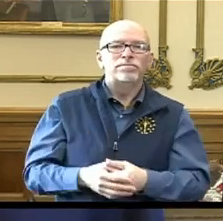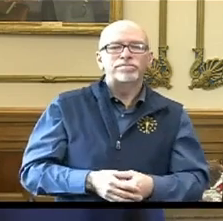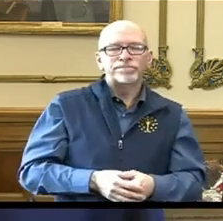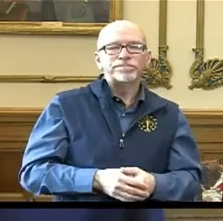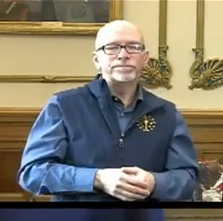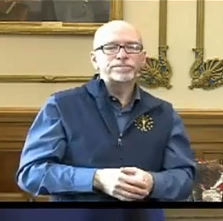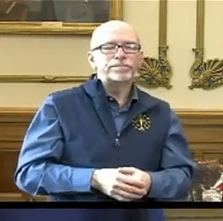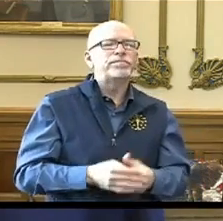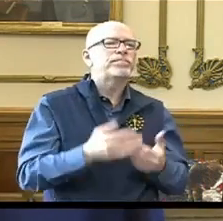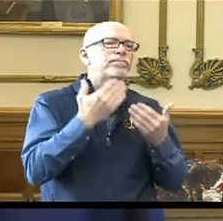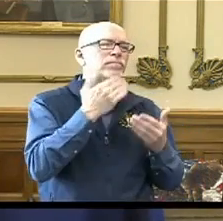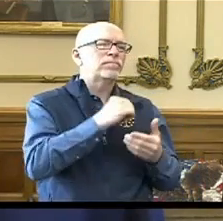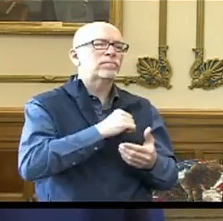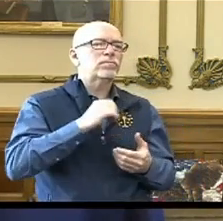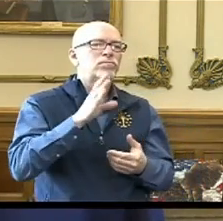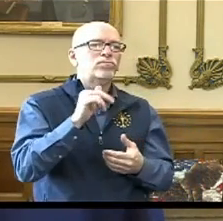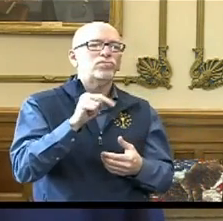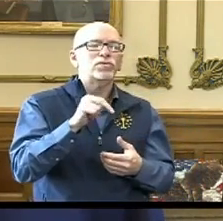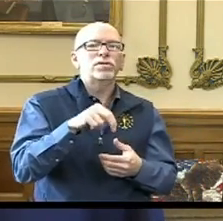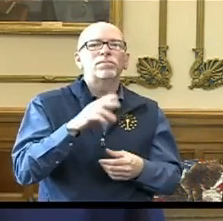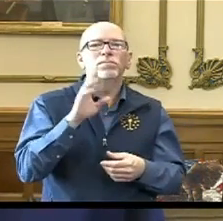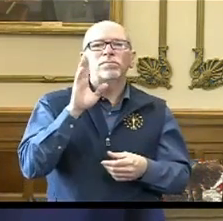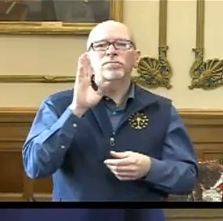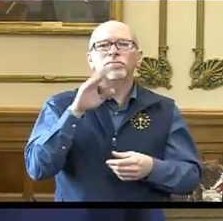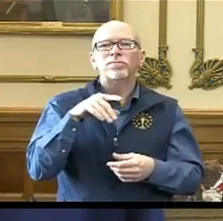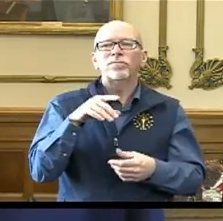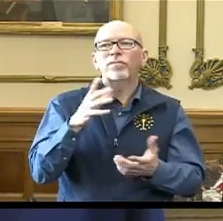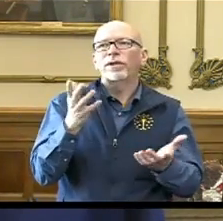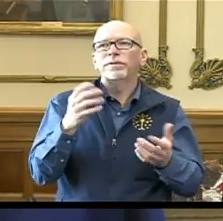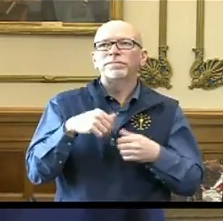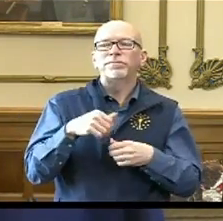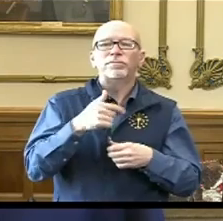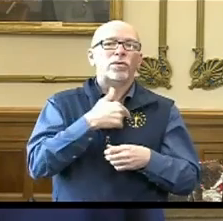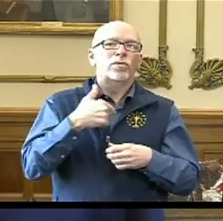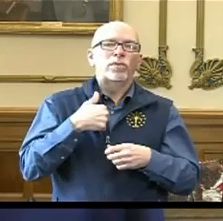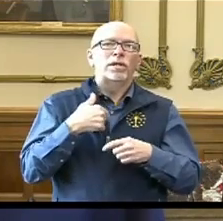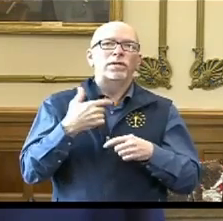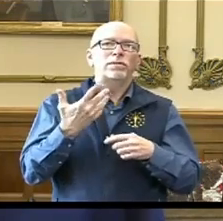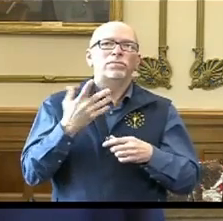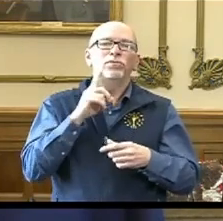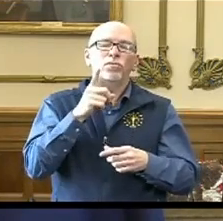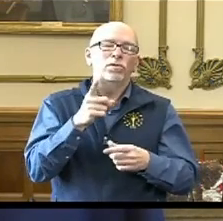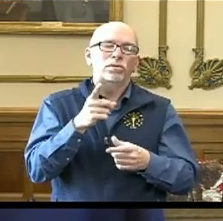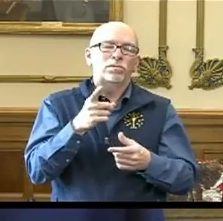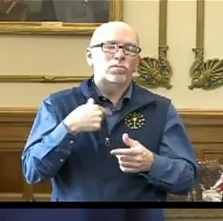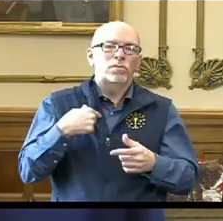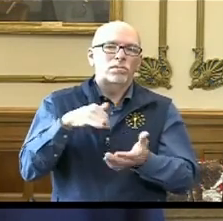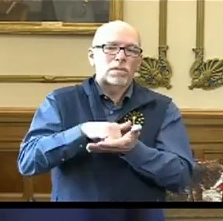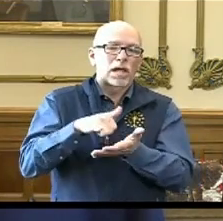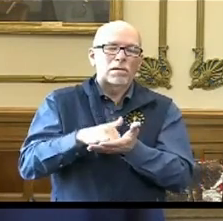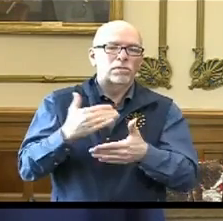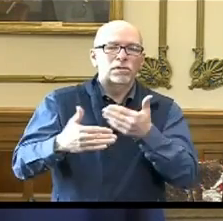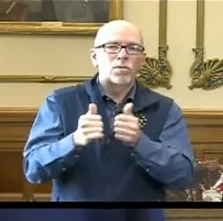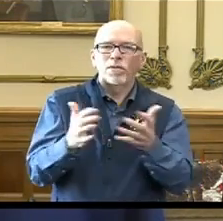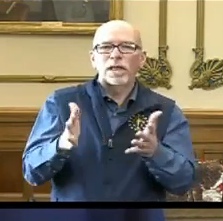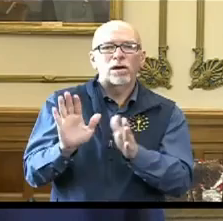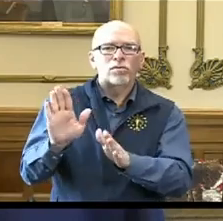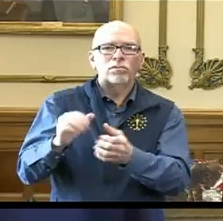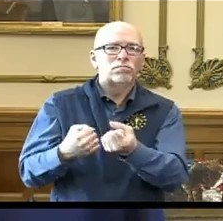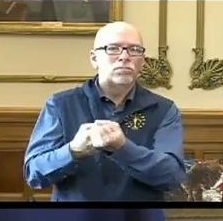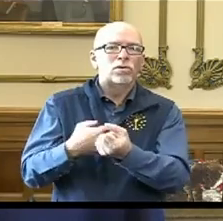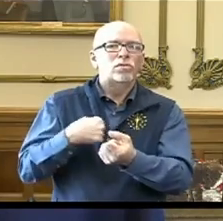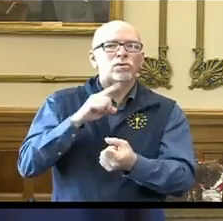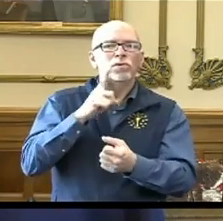Thank you, Senator Braun. It's not an overstatement to say that we could not be doing this without you, and I just appreciate